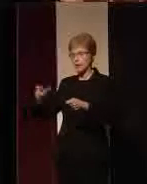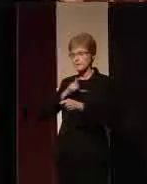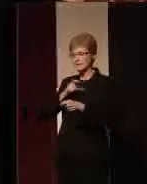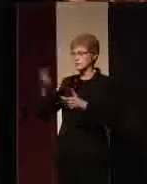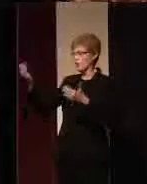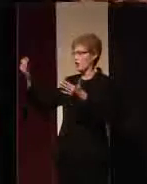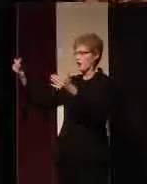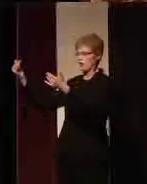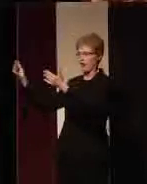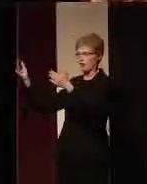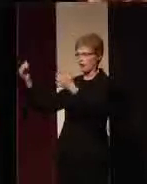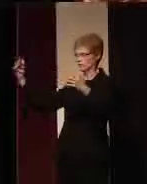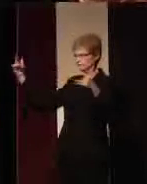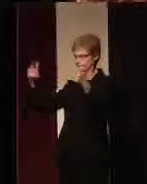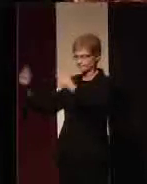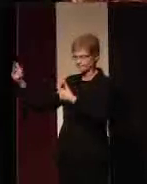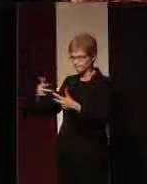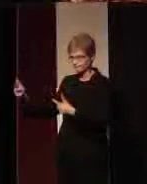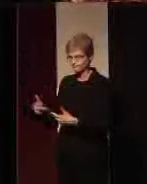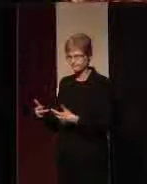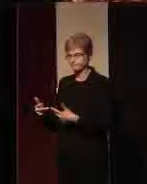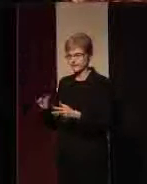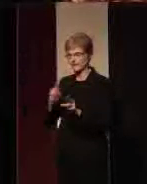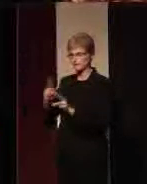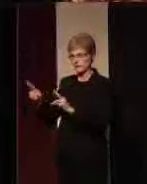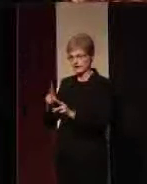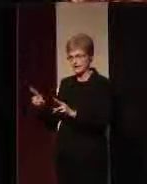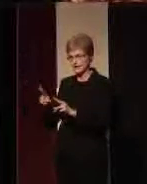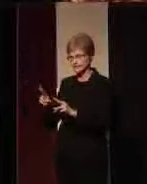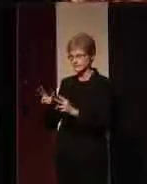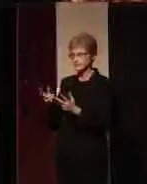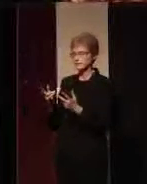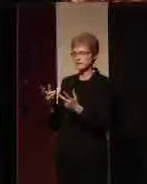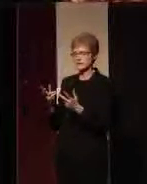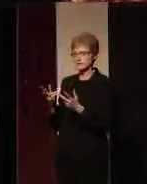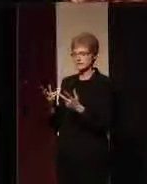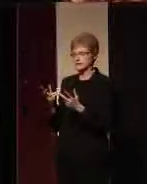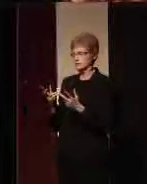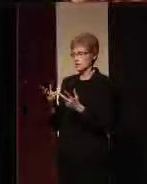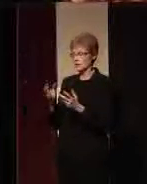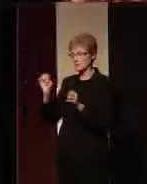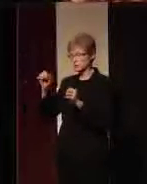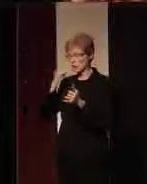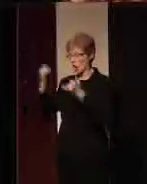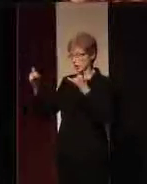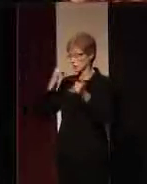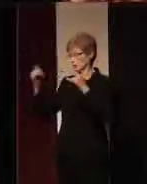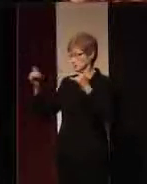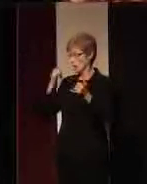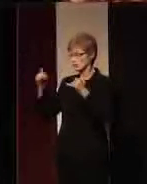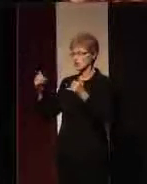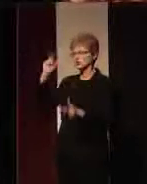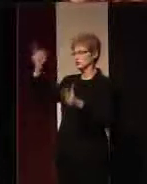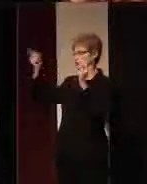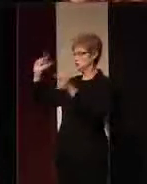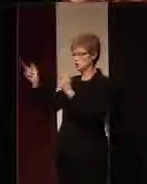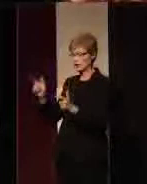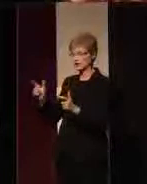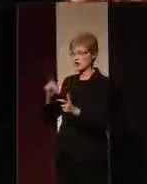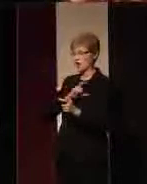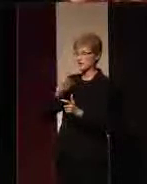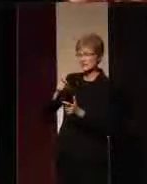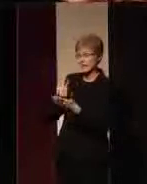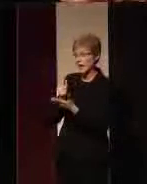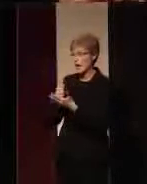to the shopping center so that we could deploy them, calls for emergencies were just off the charts with shootings, officers in need of